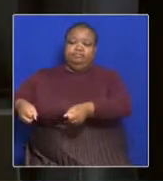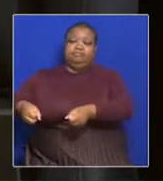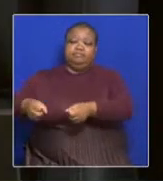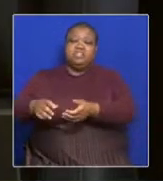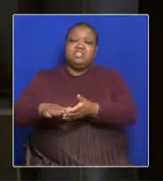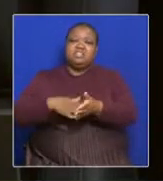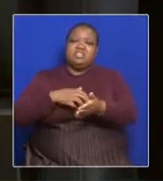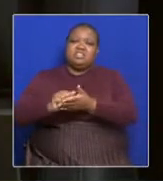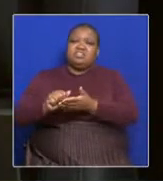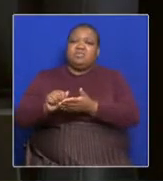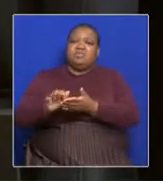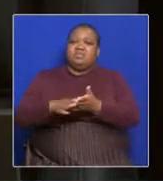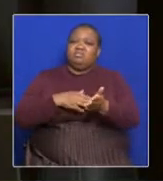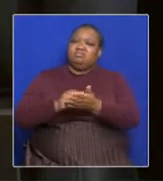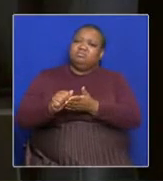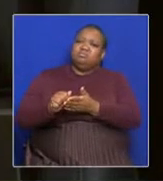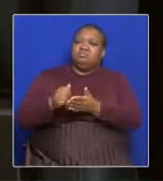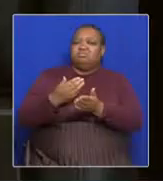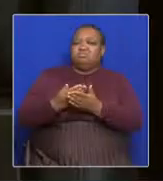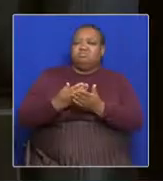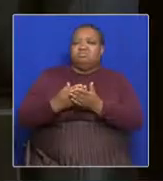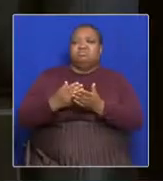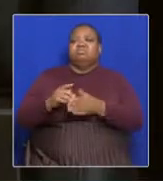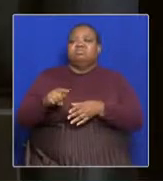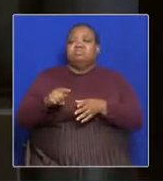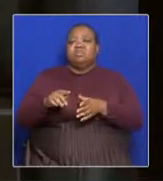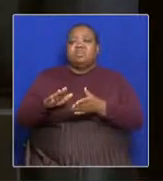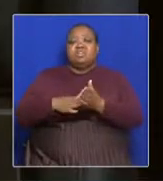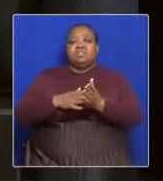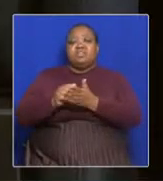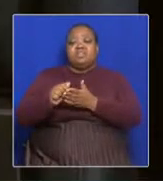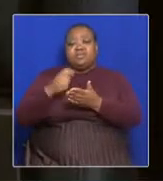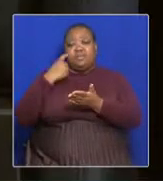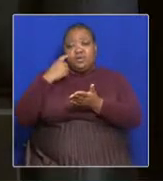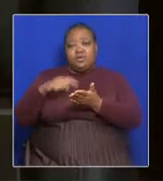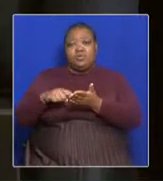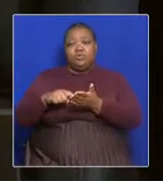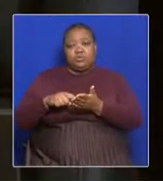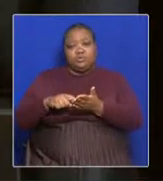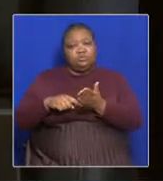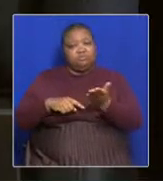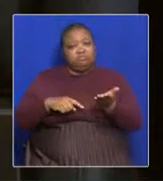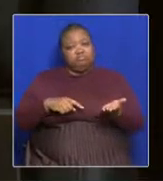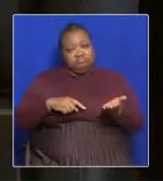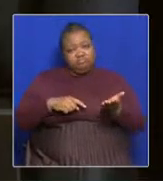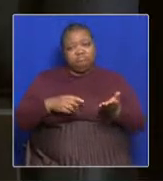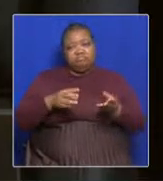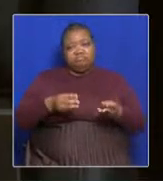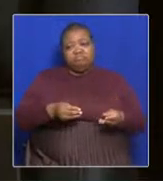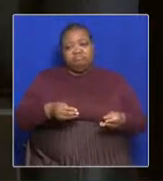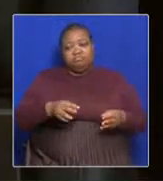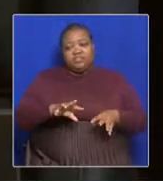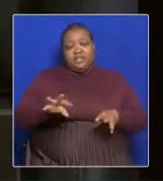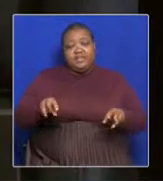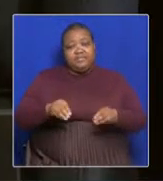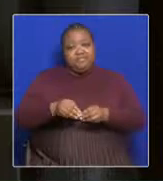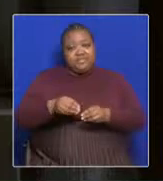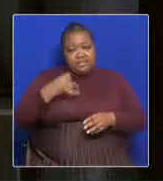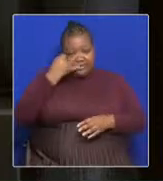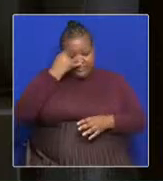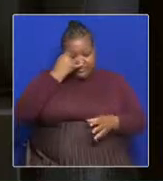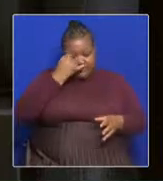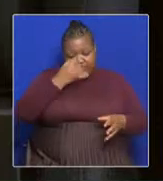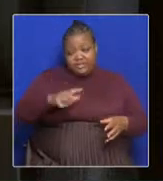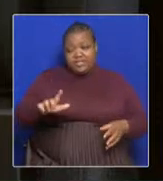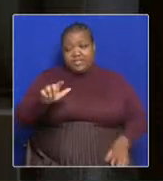That Yes, you would have a destruction notice Mhm. and you would take the whole consignment to the lab for the purpose